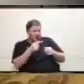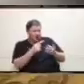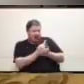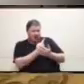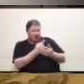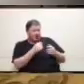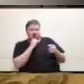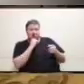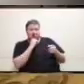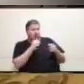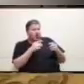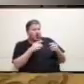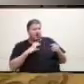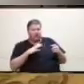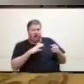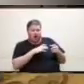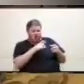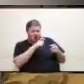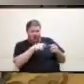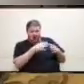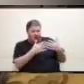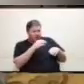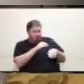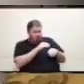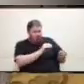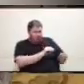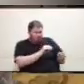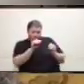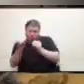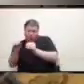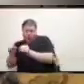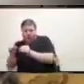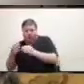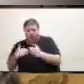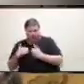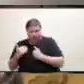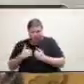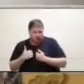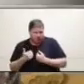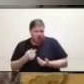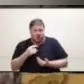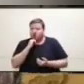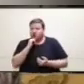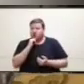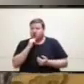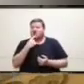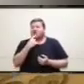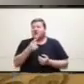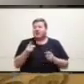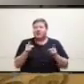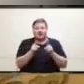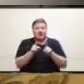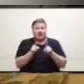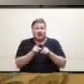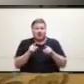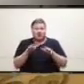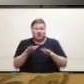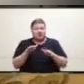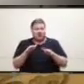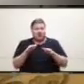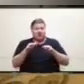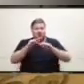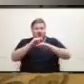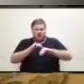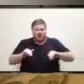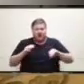longer a councillor now, is now in the administration. So you are not saying that the same people who were a divided council, at